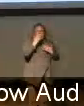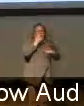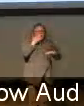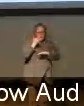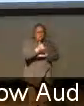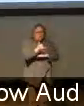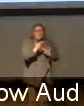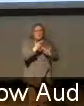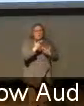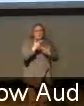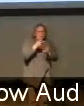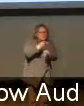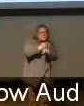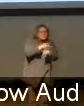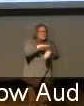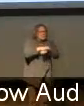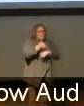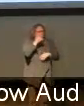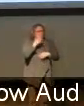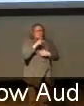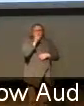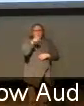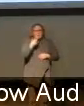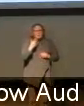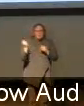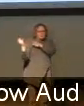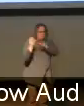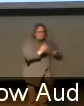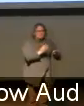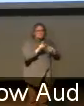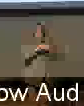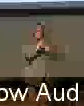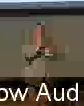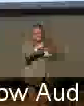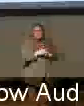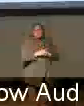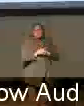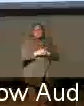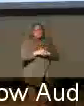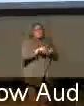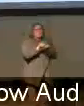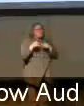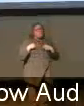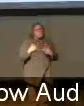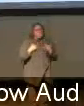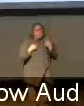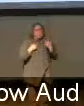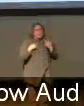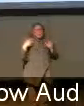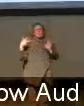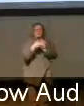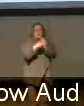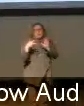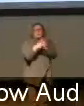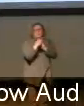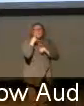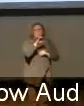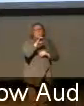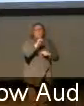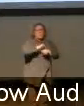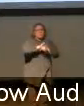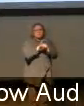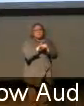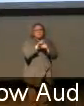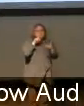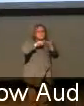to our providers. We've also stood up actually 3 COVID drive-thrus. That wouldn't be possible to get the testing done in the